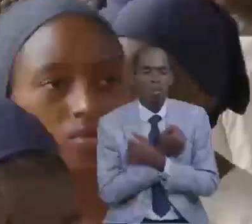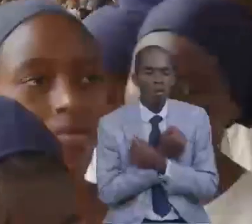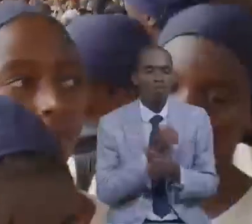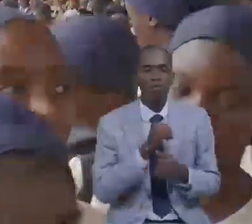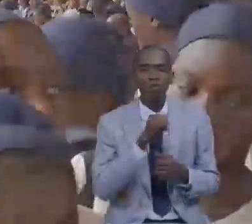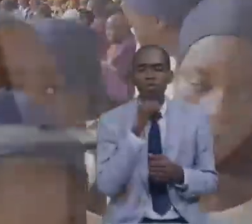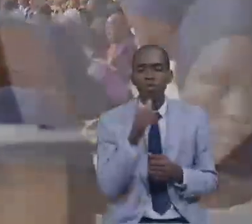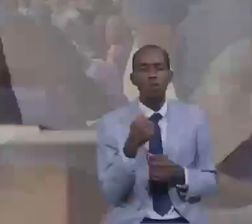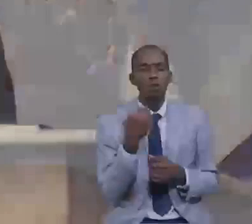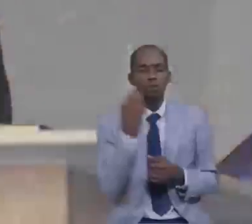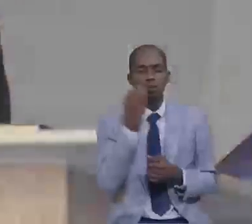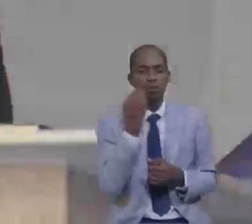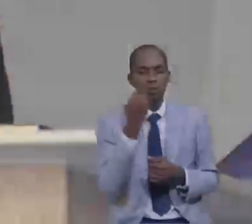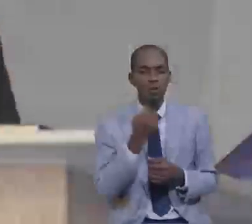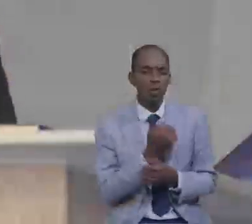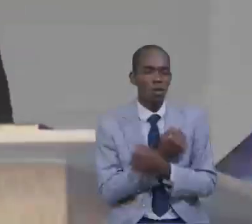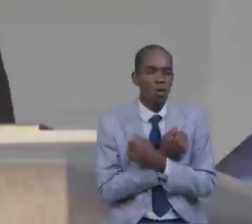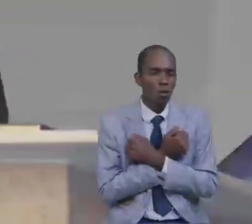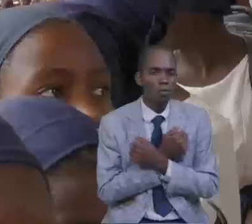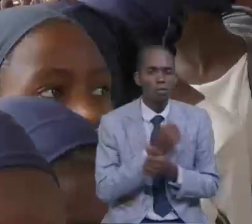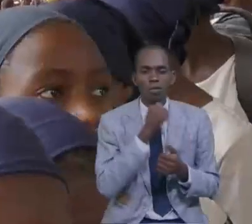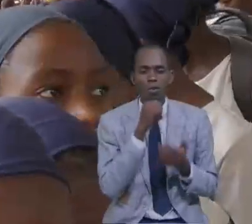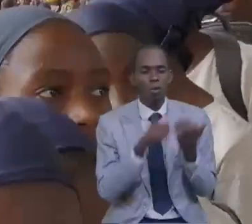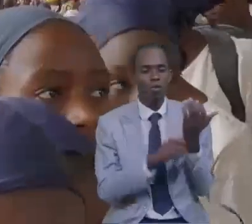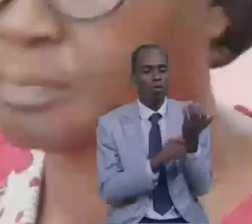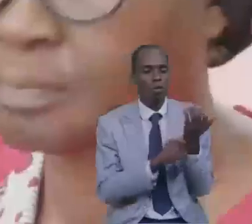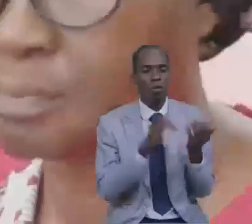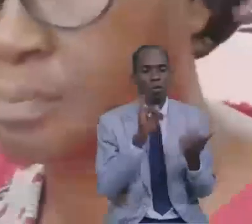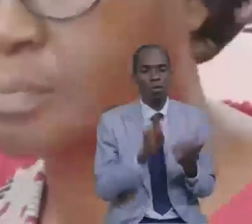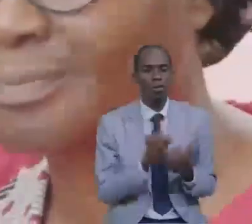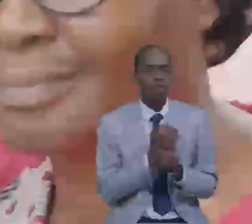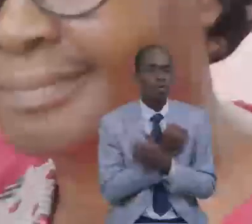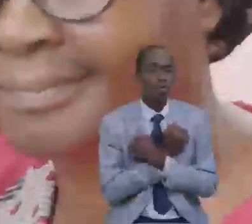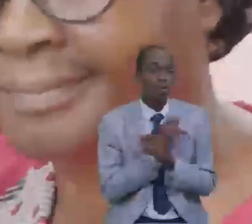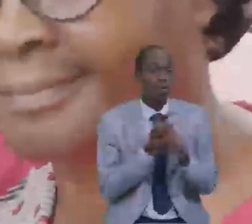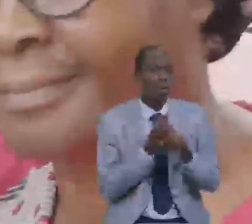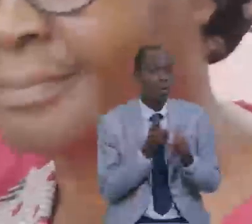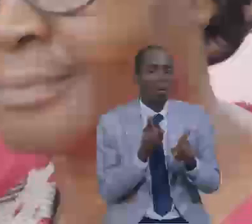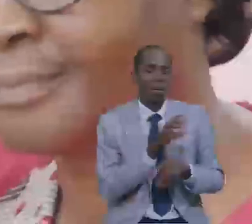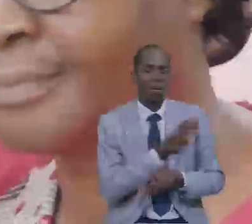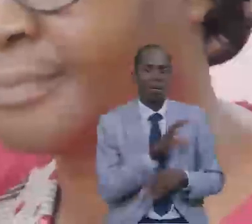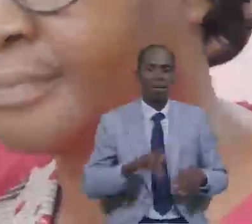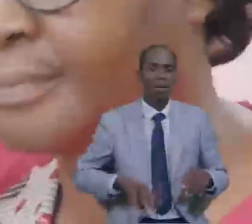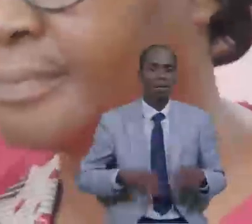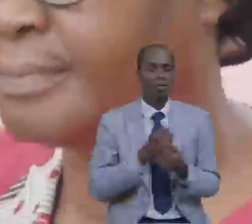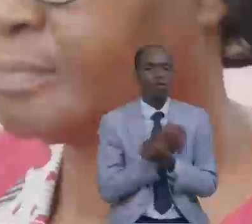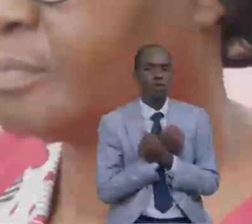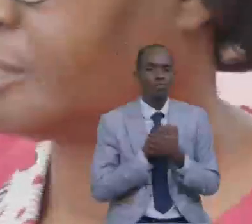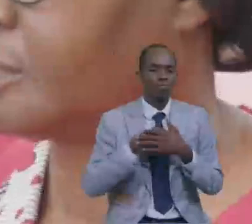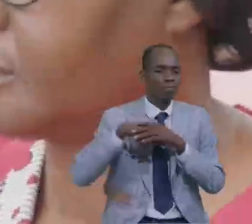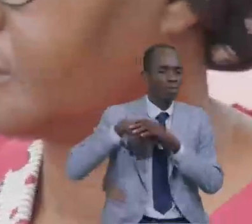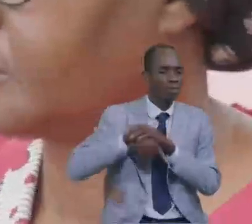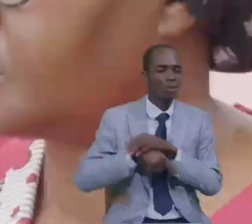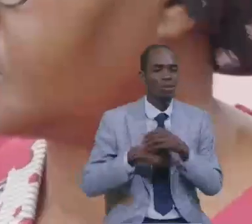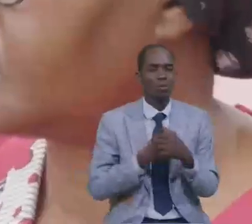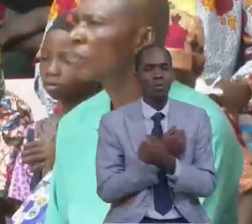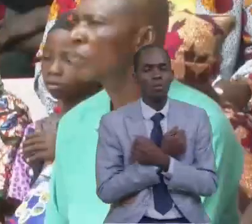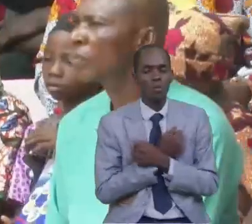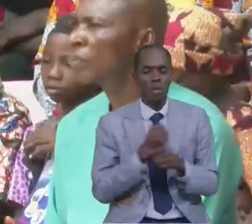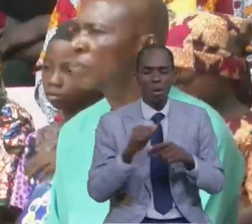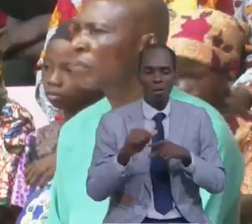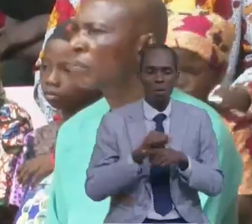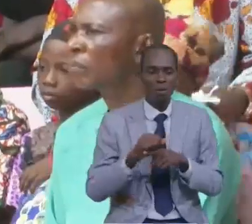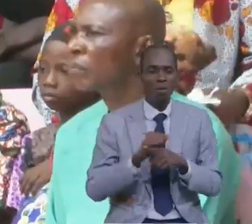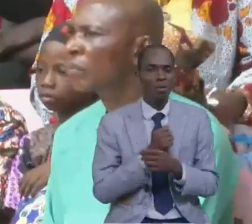deep love, practical love, sympathetic love. If ye have love one